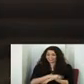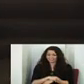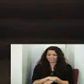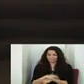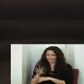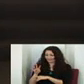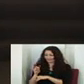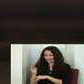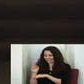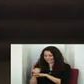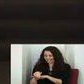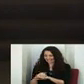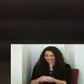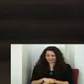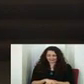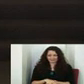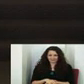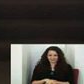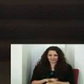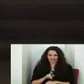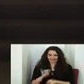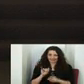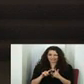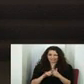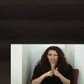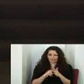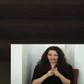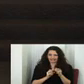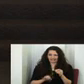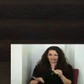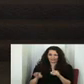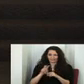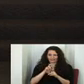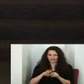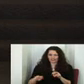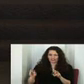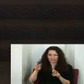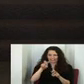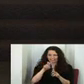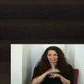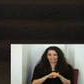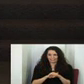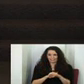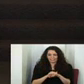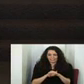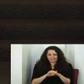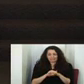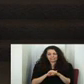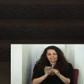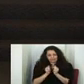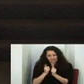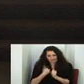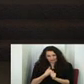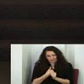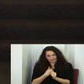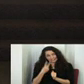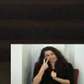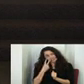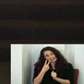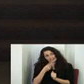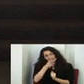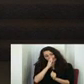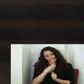40 nights. It's the beginning of a journey to allow ourselves to see God's will and our